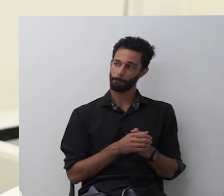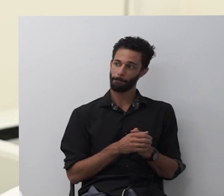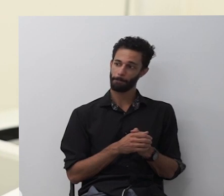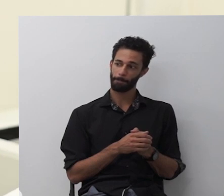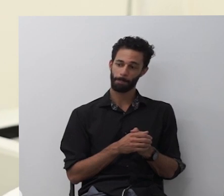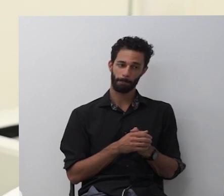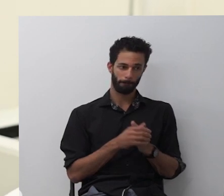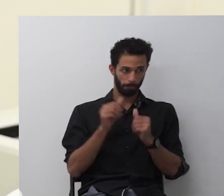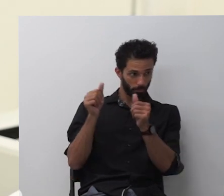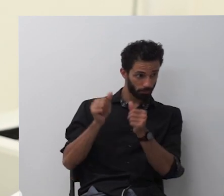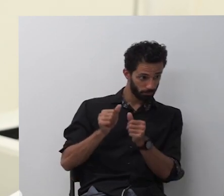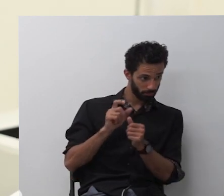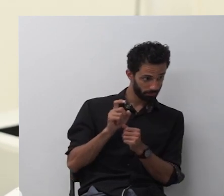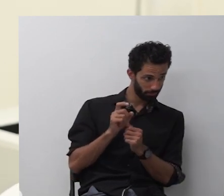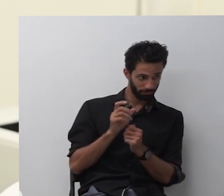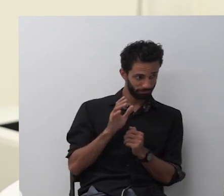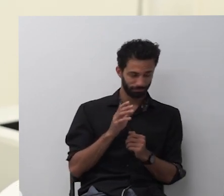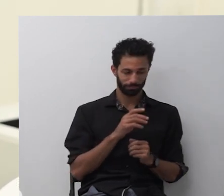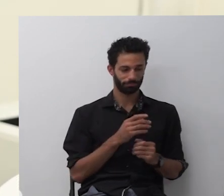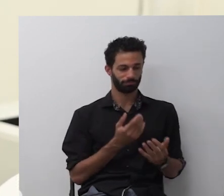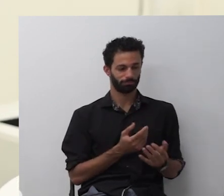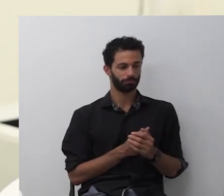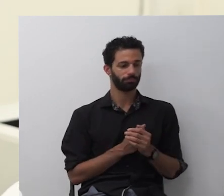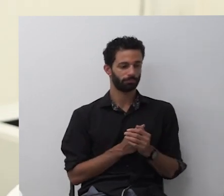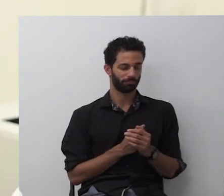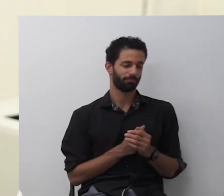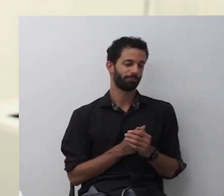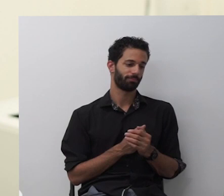Not yet. We have a plan. Okay. All right.